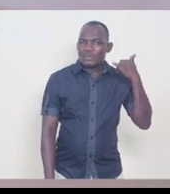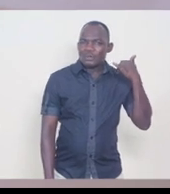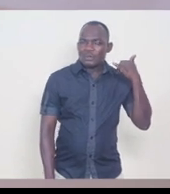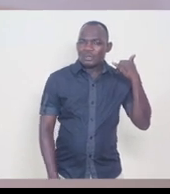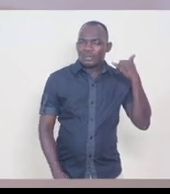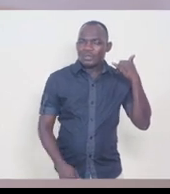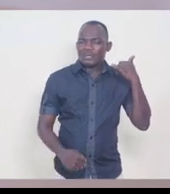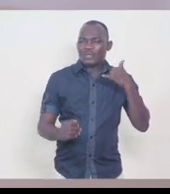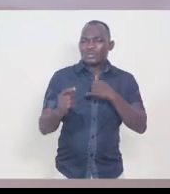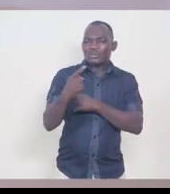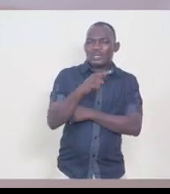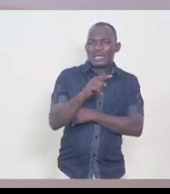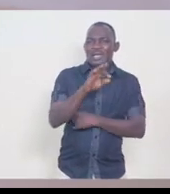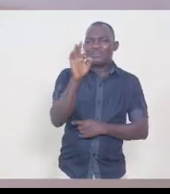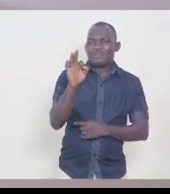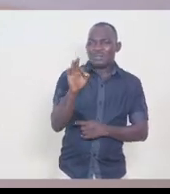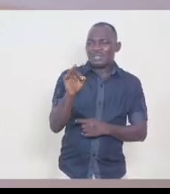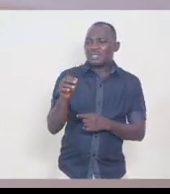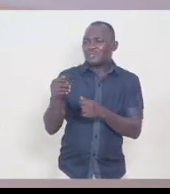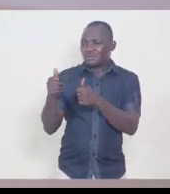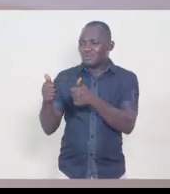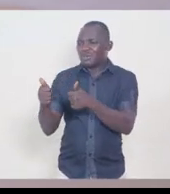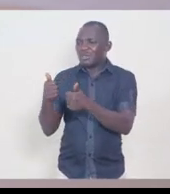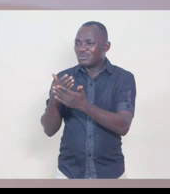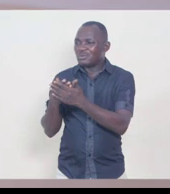It's 5 a.m. Are you okay?